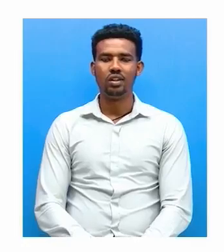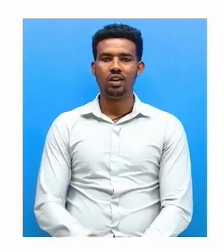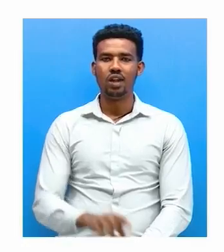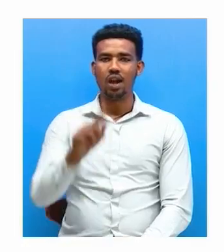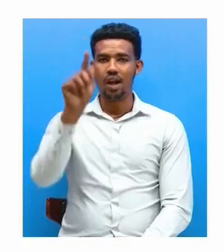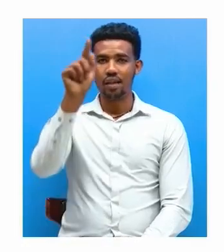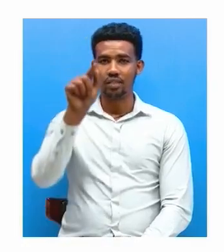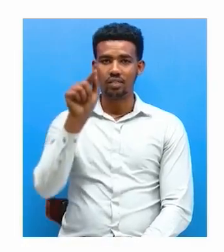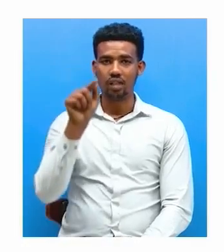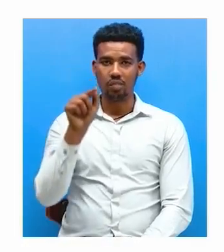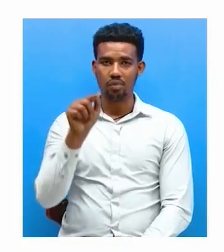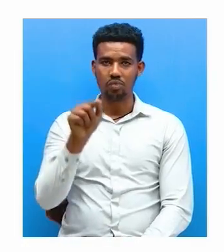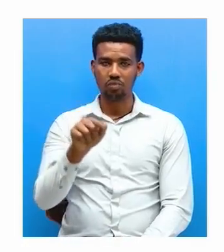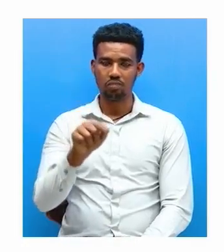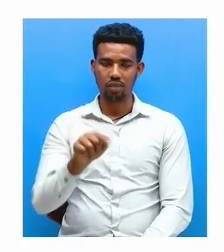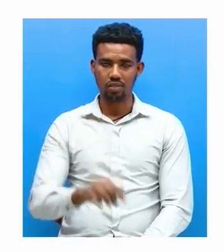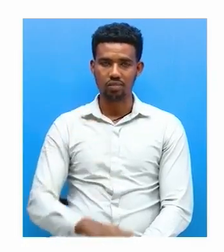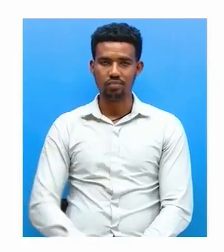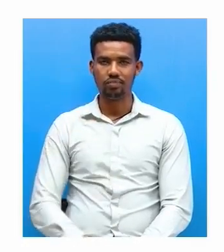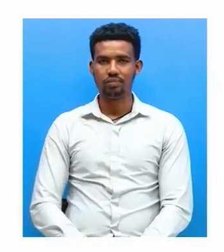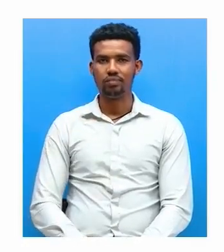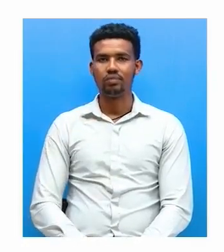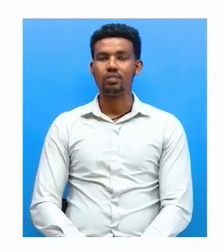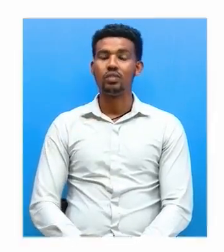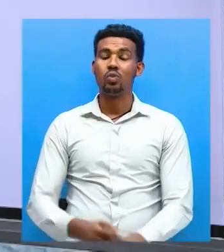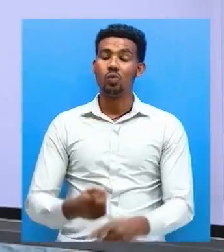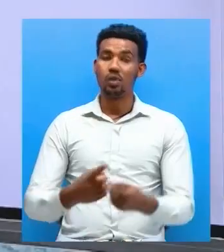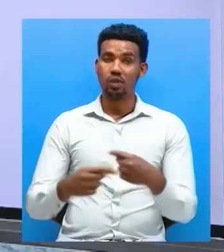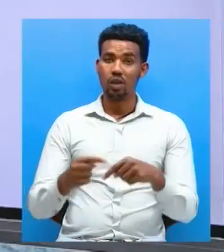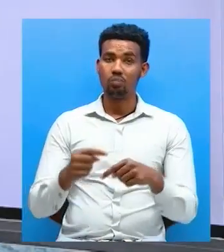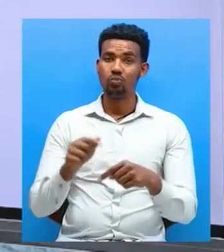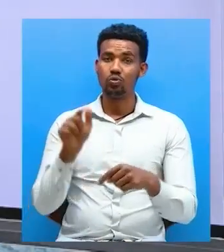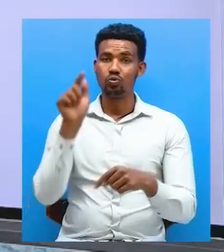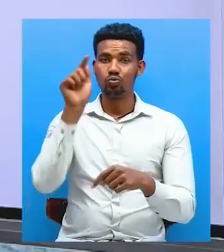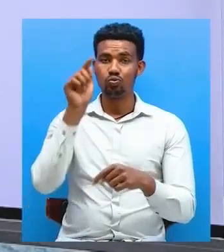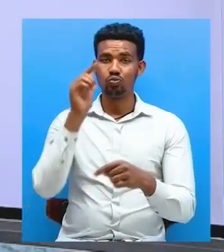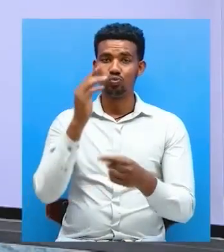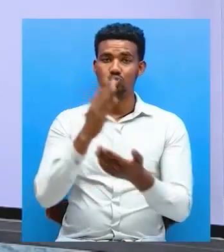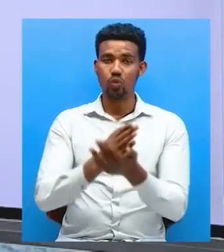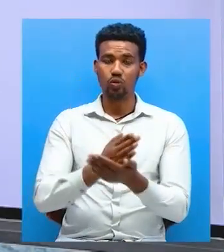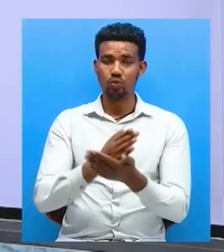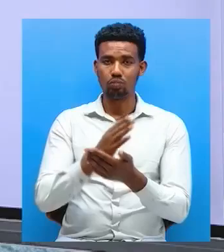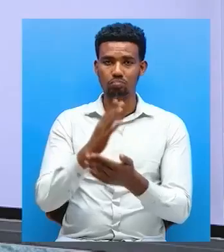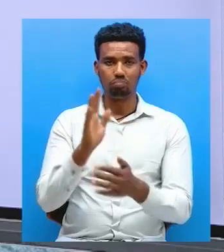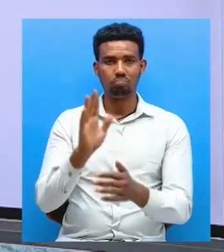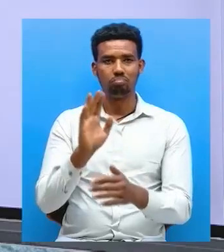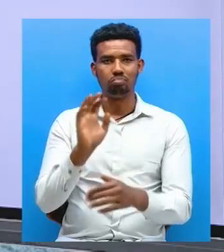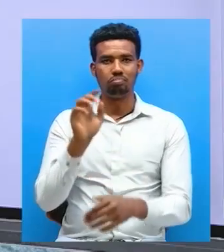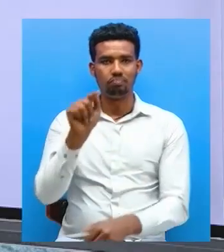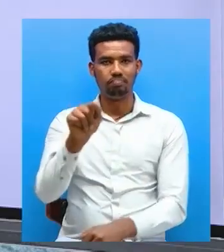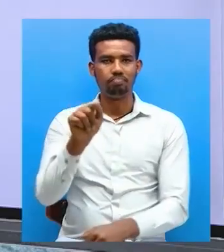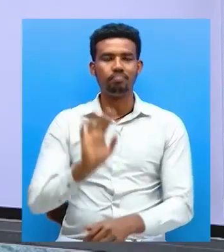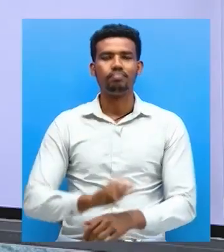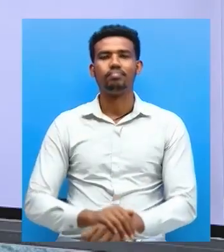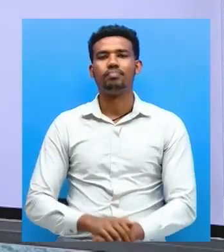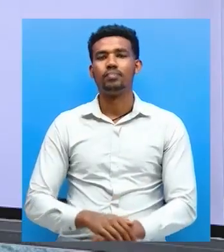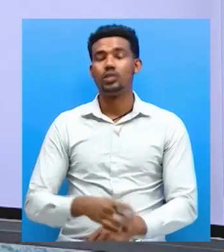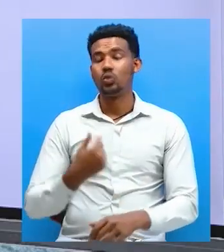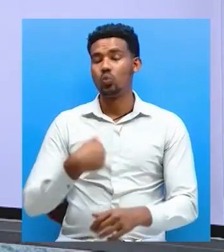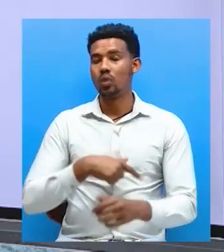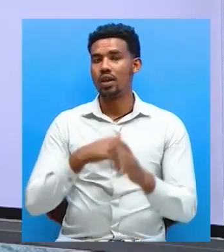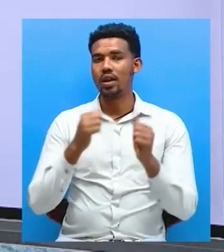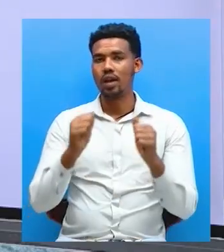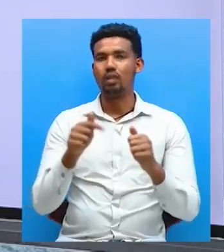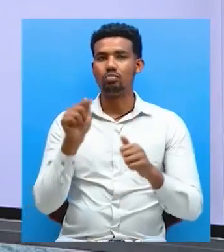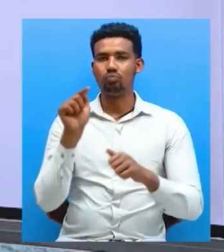Exclamatory mark. When we come to full stop, it's called period, and we can use